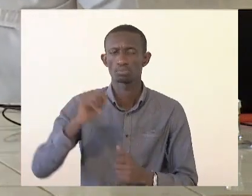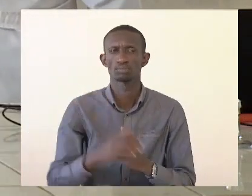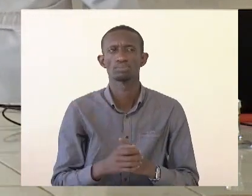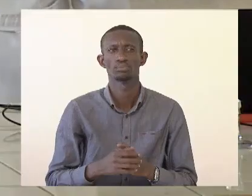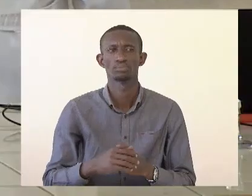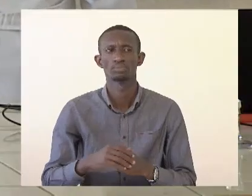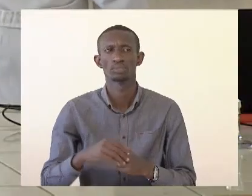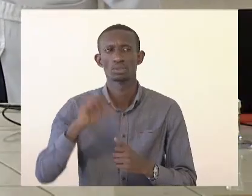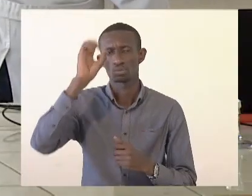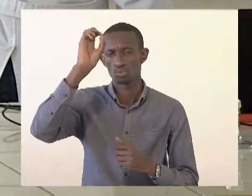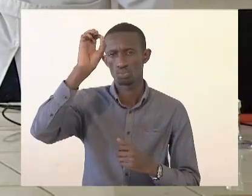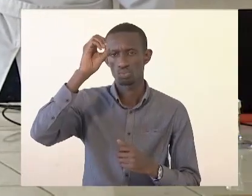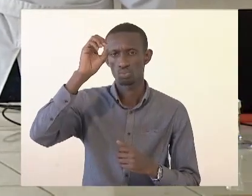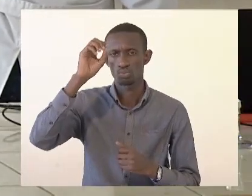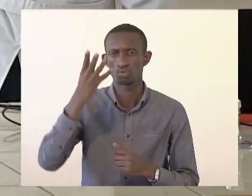and